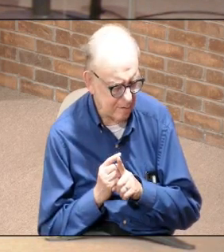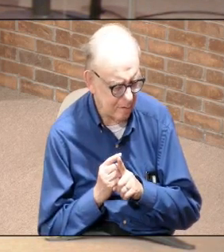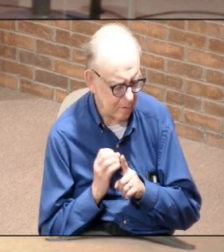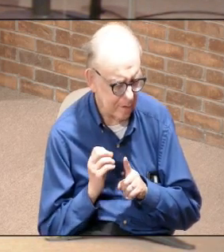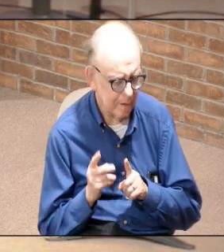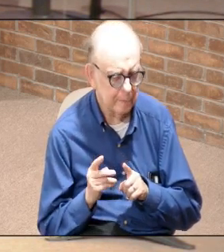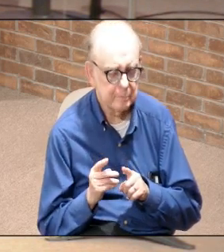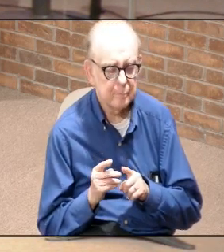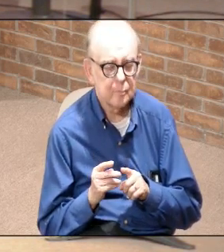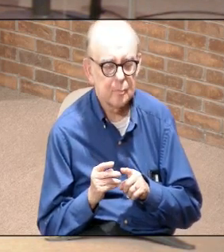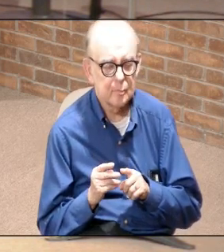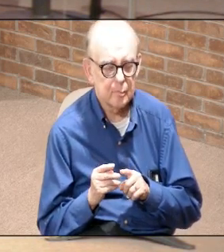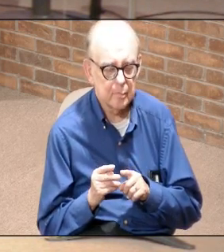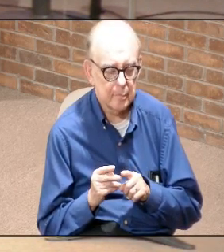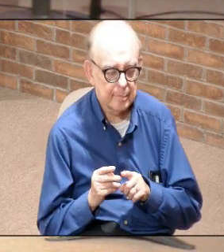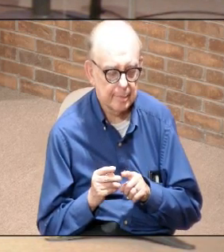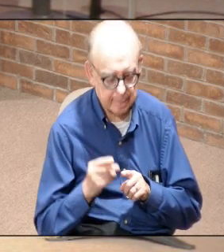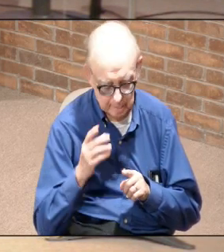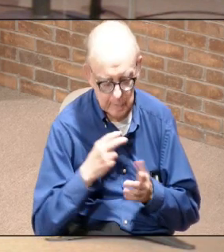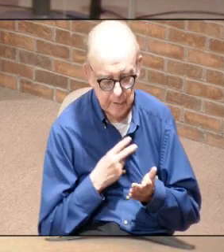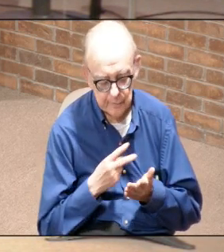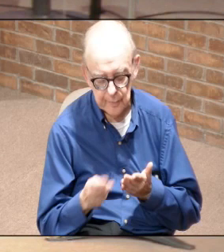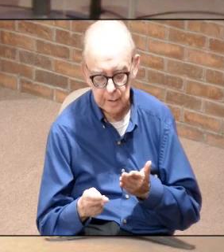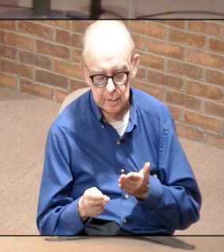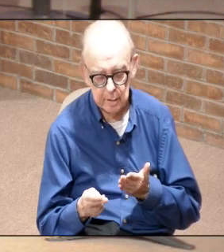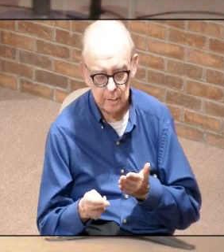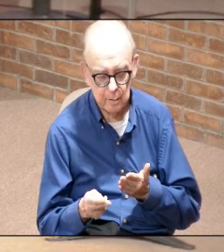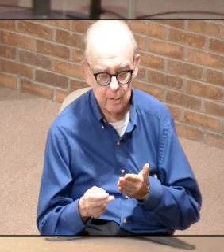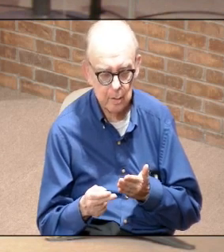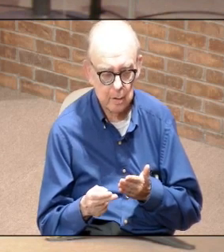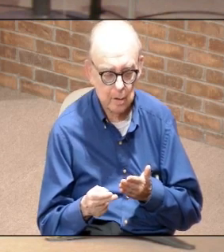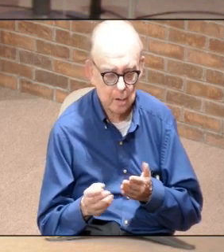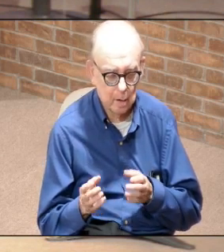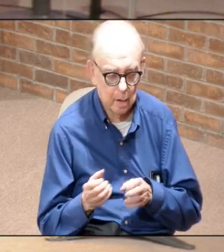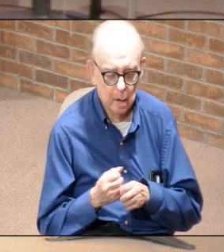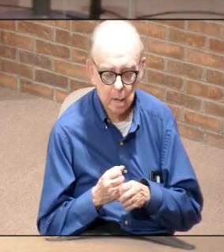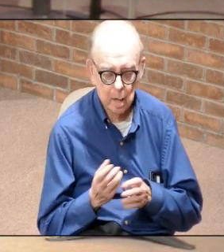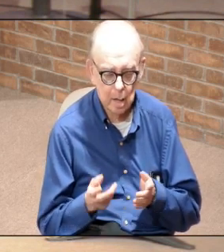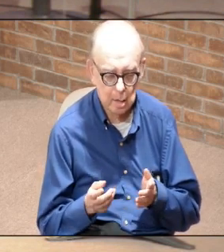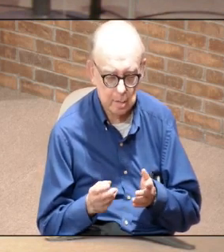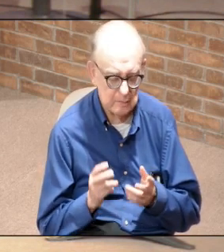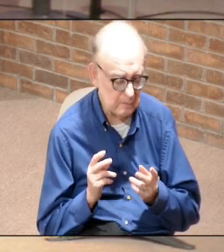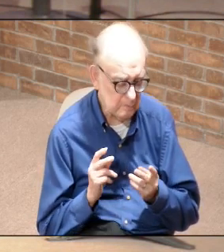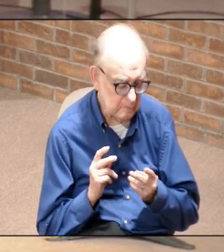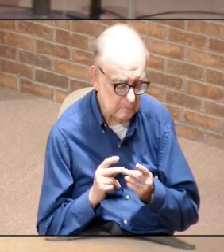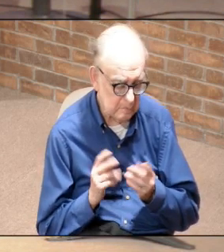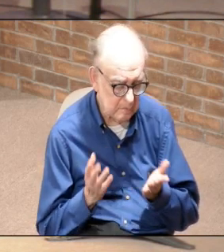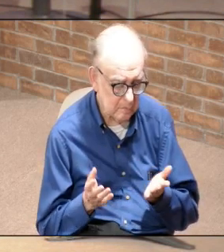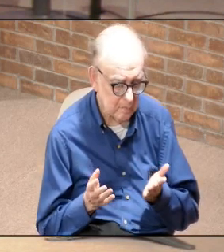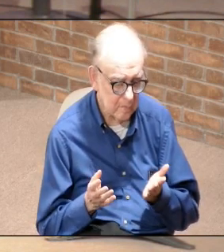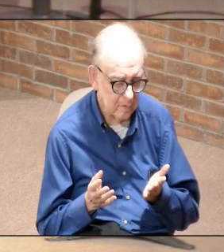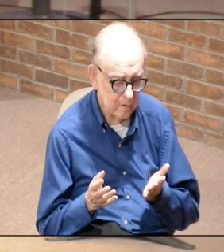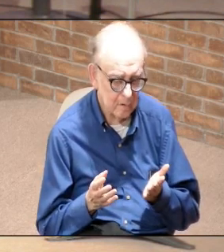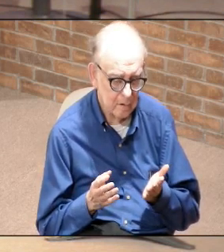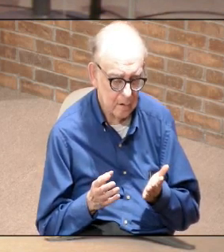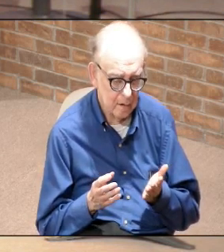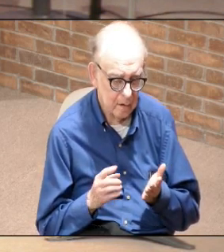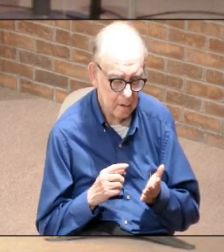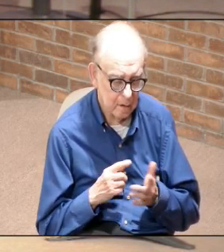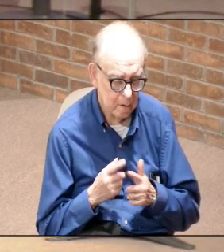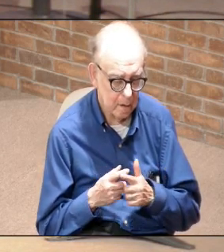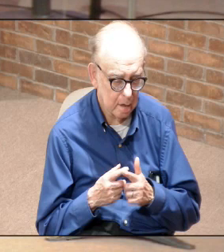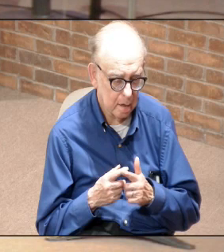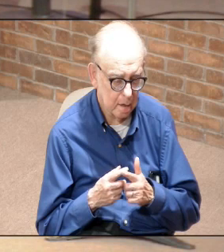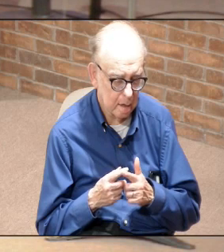okay? He failed. Got it perfected, and